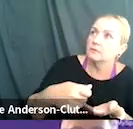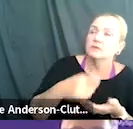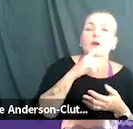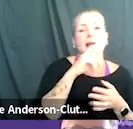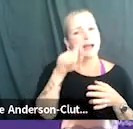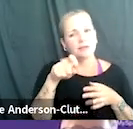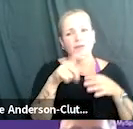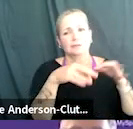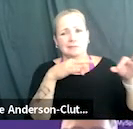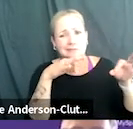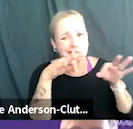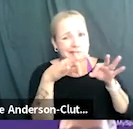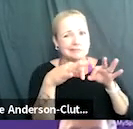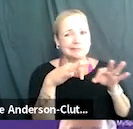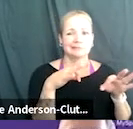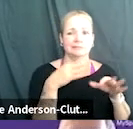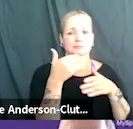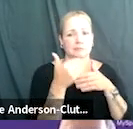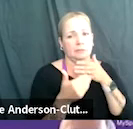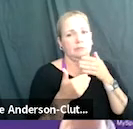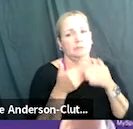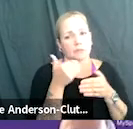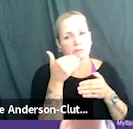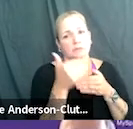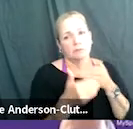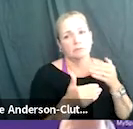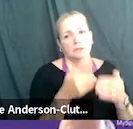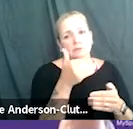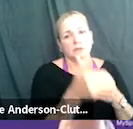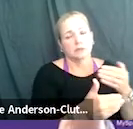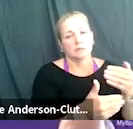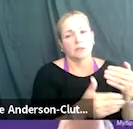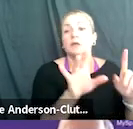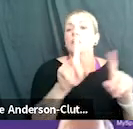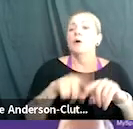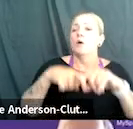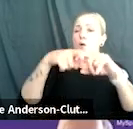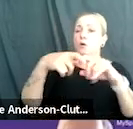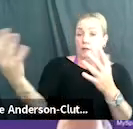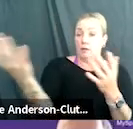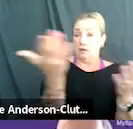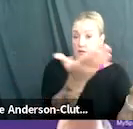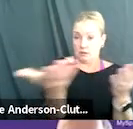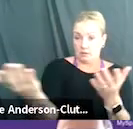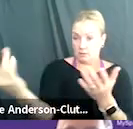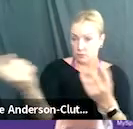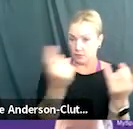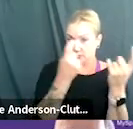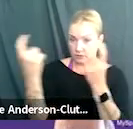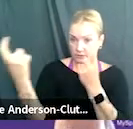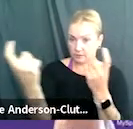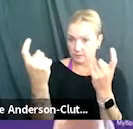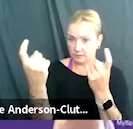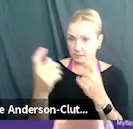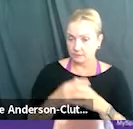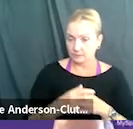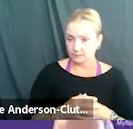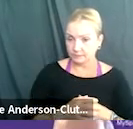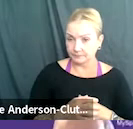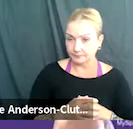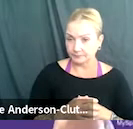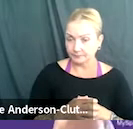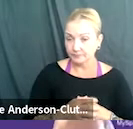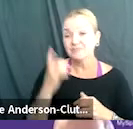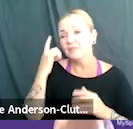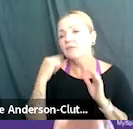So before we move on, are there any questions or comments or thoughts about this with this boy? So what's unusual to me,